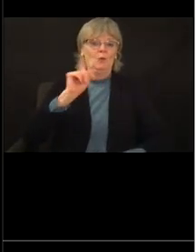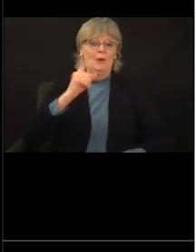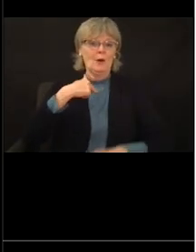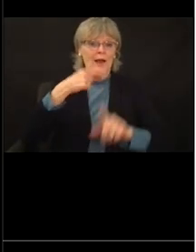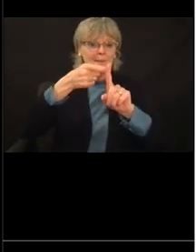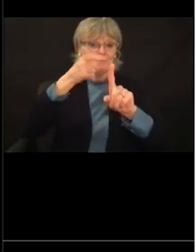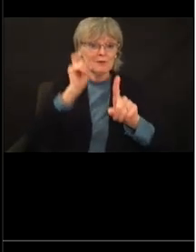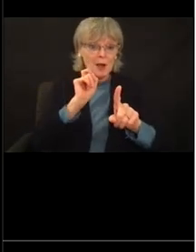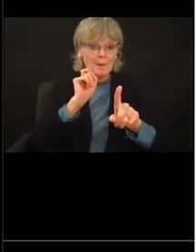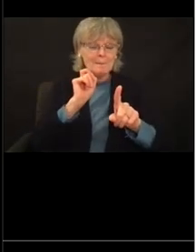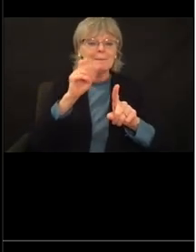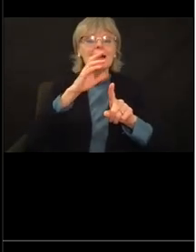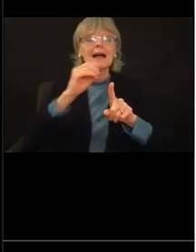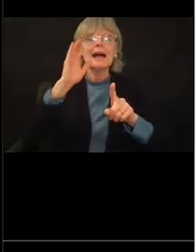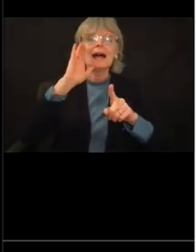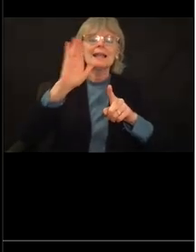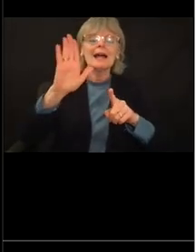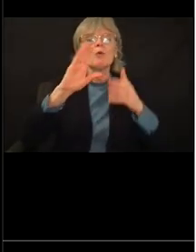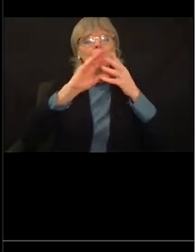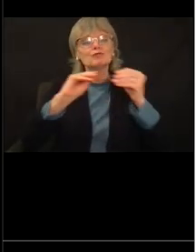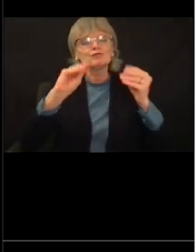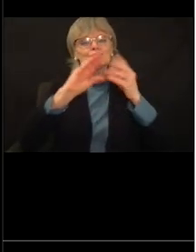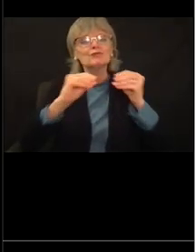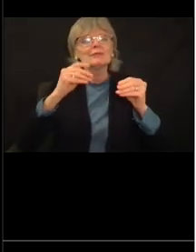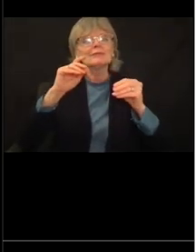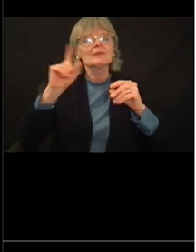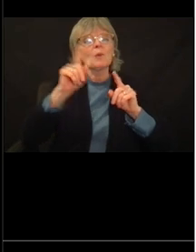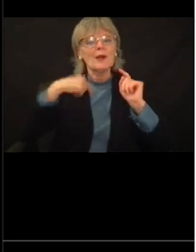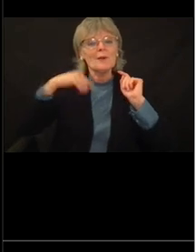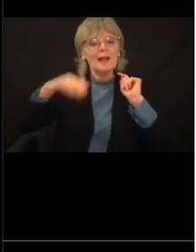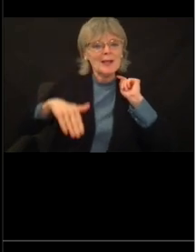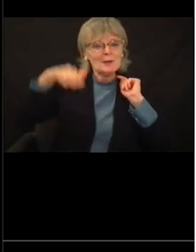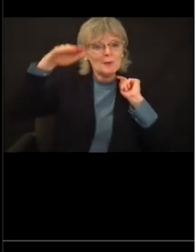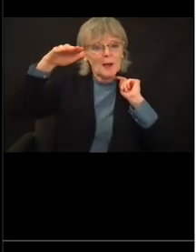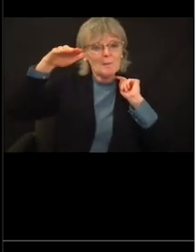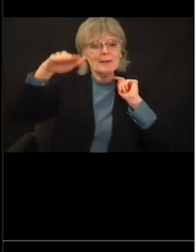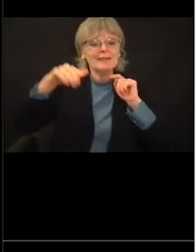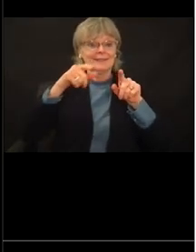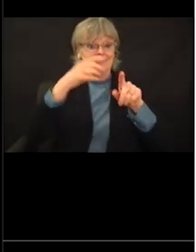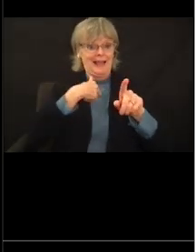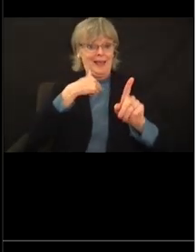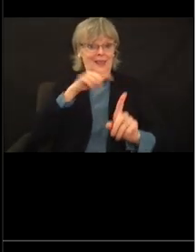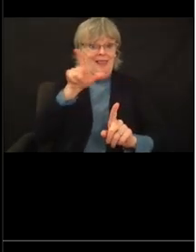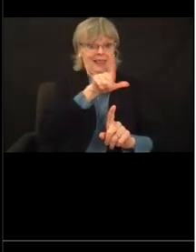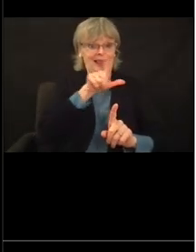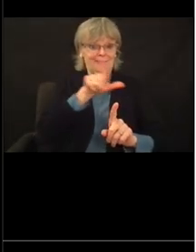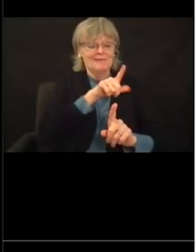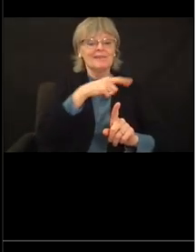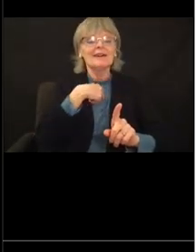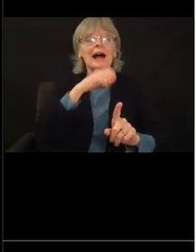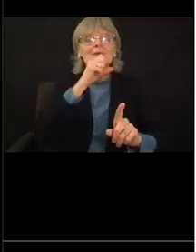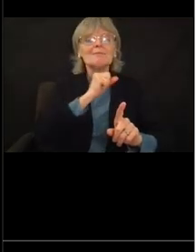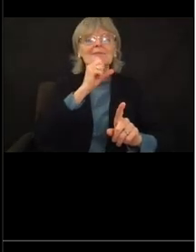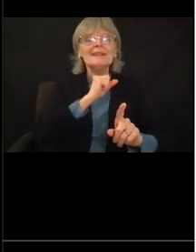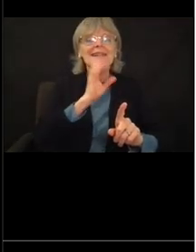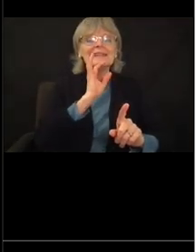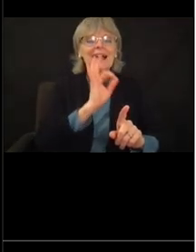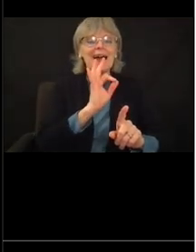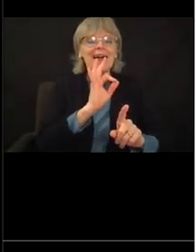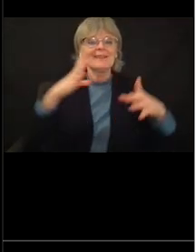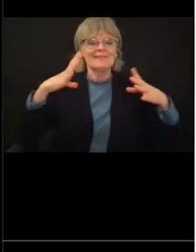and to share a little bit about my childhood. So here I am on the left, about 9 years old, vacationing